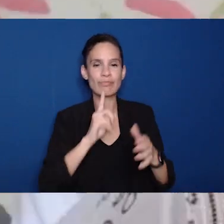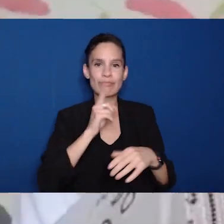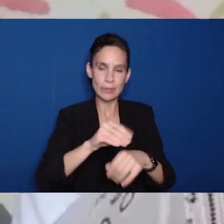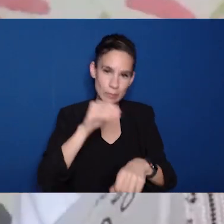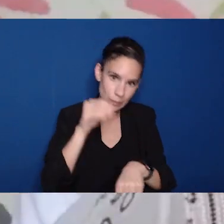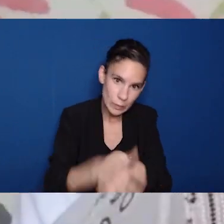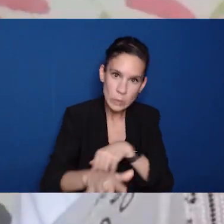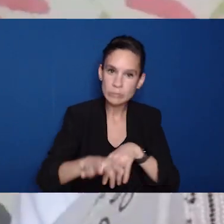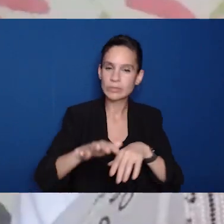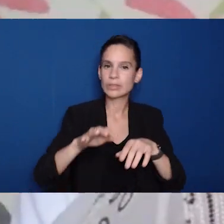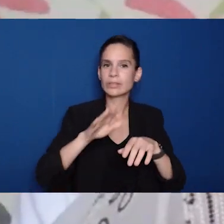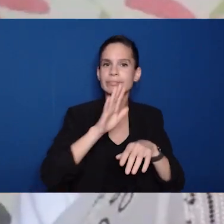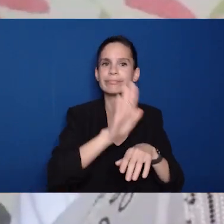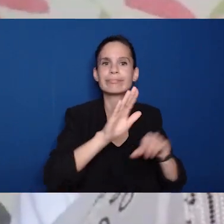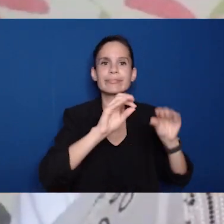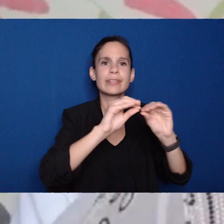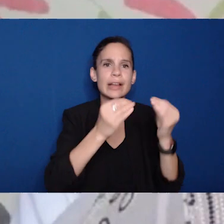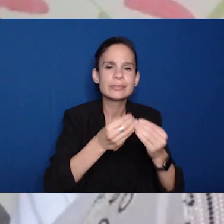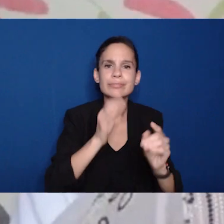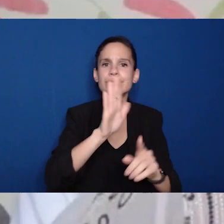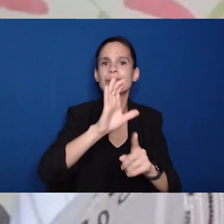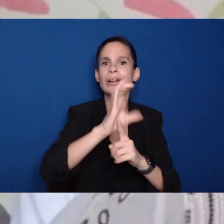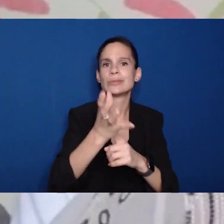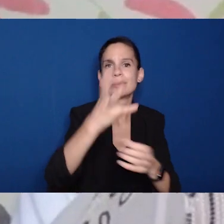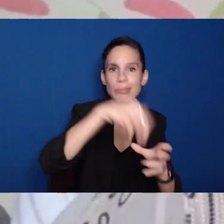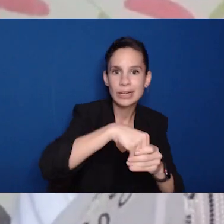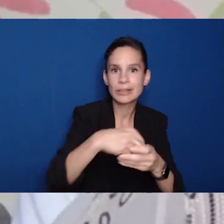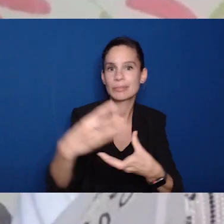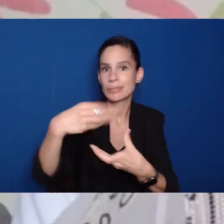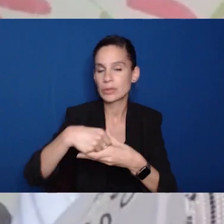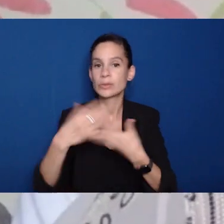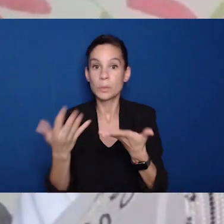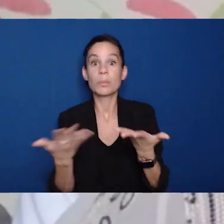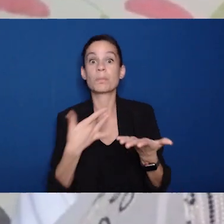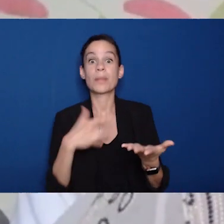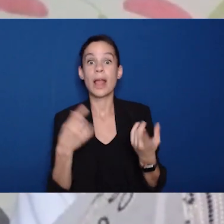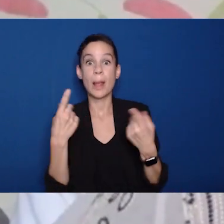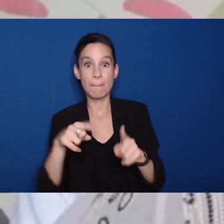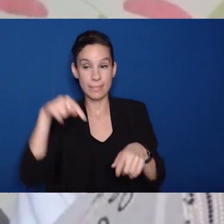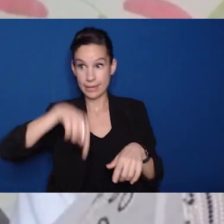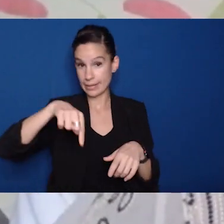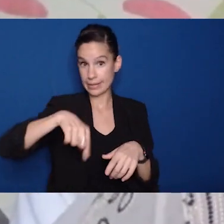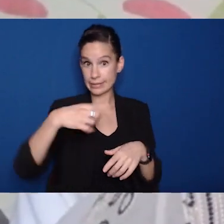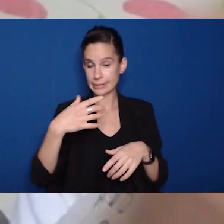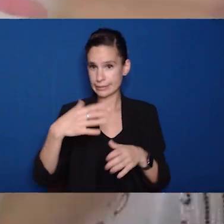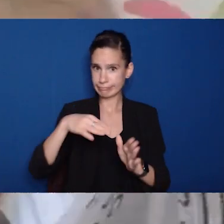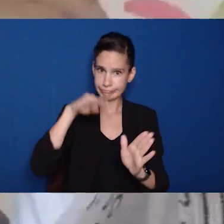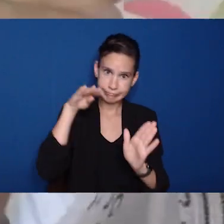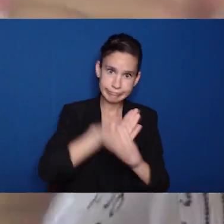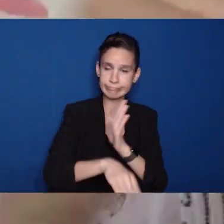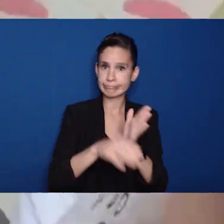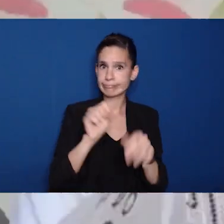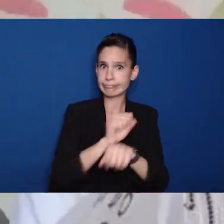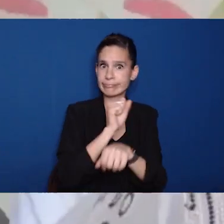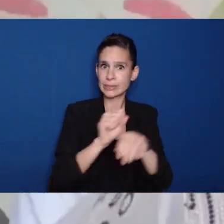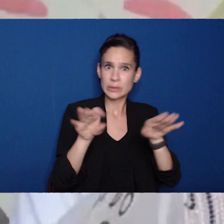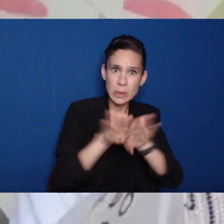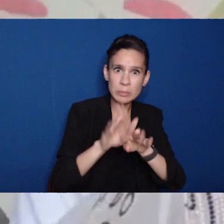a huge influence on the culture of an organization. But what tends to happen is often in a downturn, everybody's finger